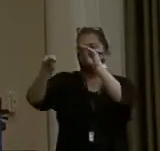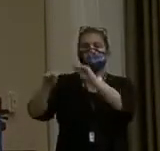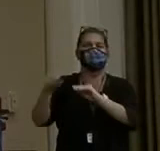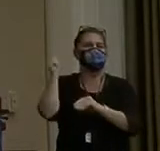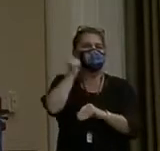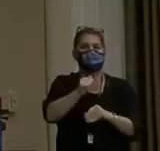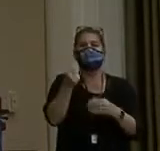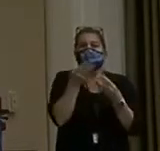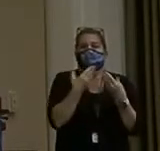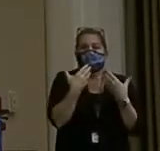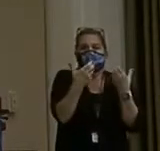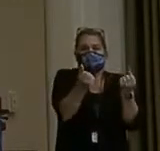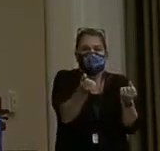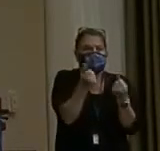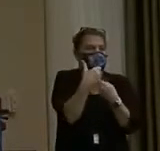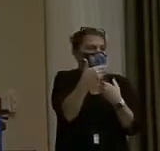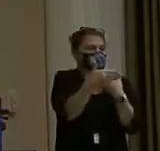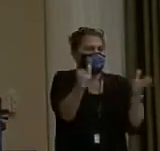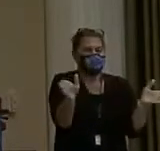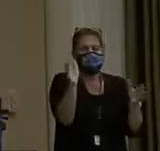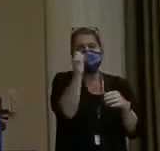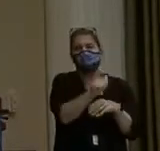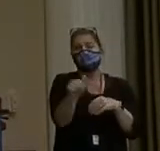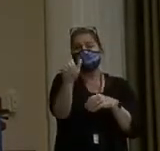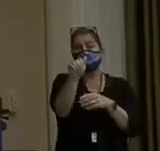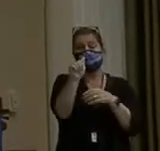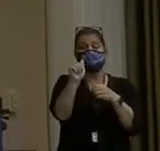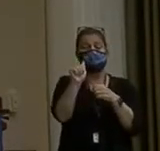Every recovery room, every ambulatory care site.